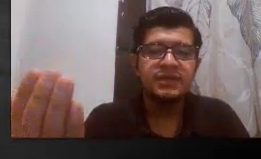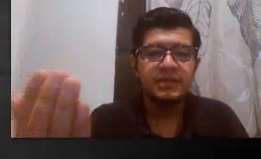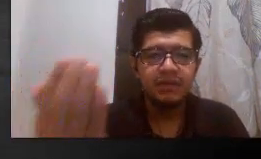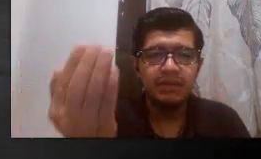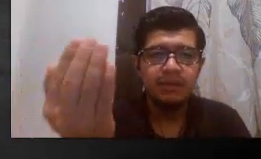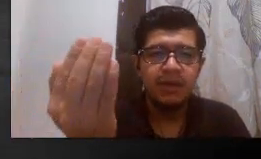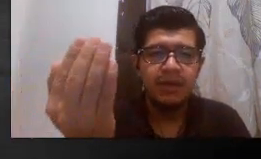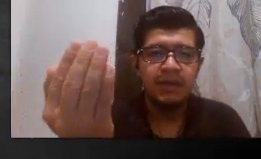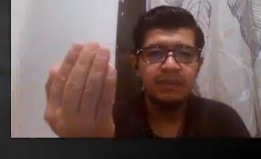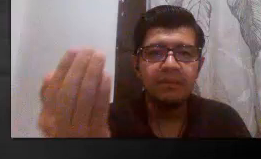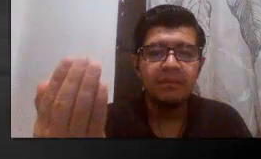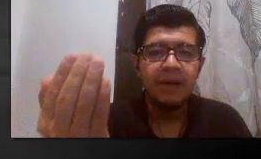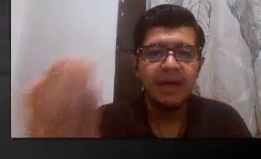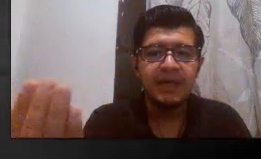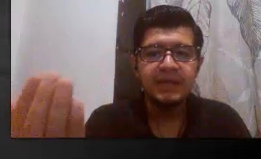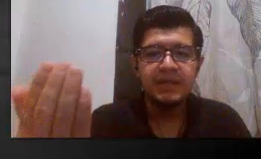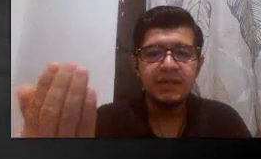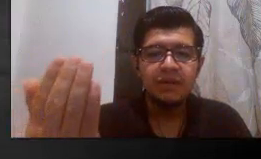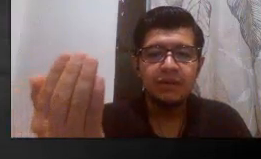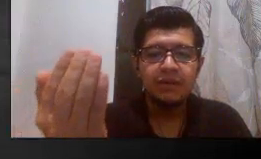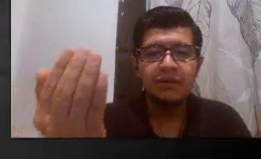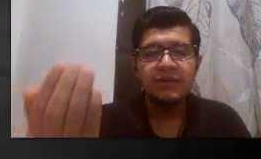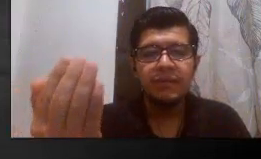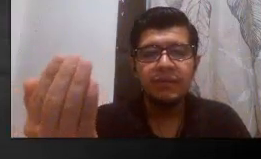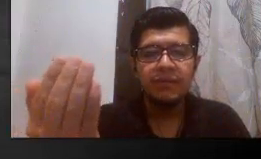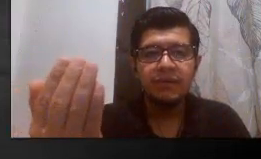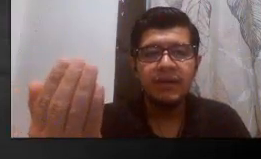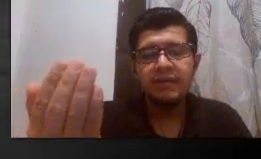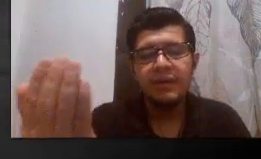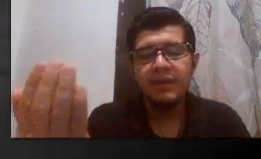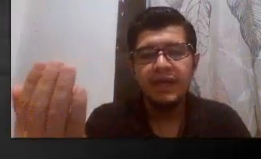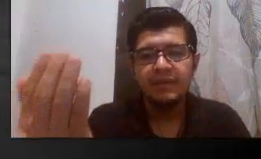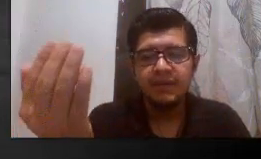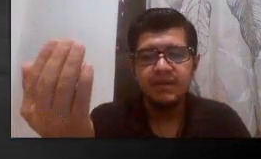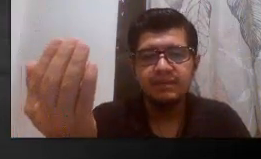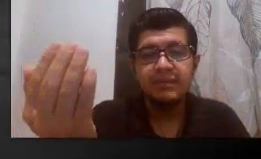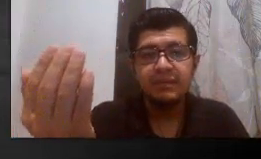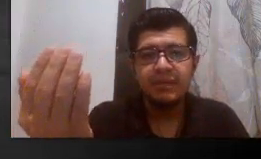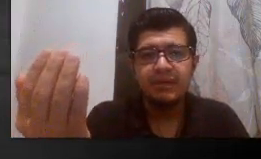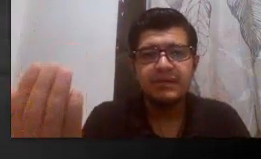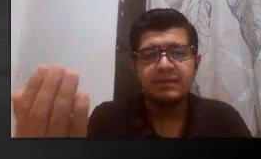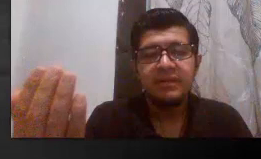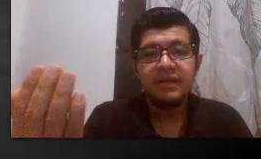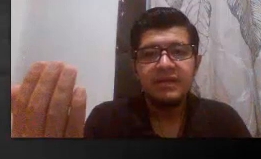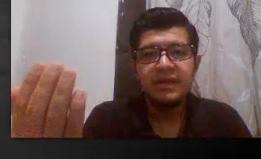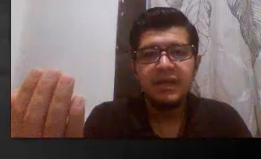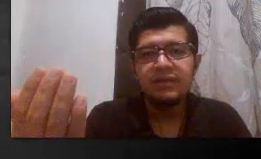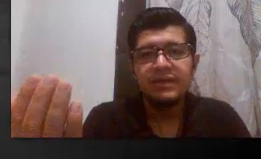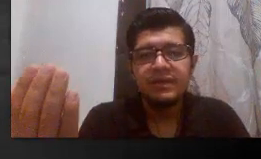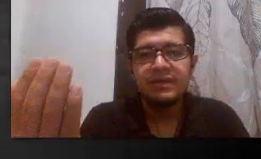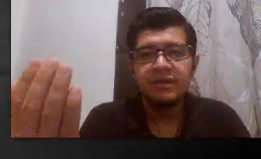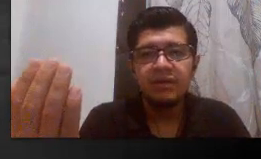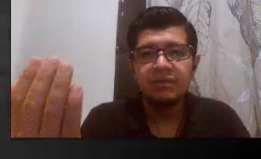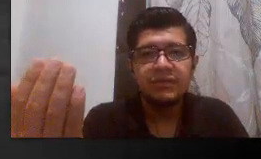placed my hand, or my hand, because the sign